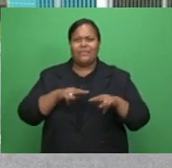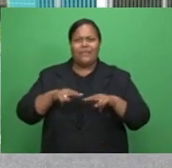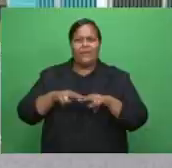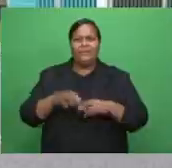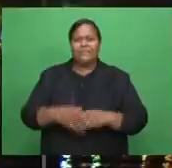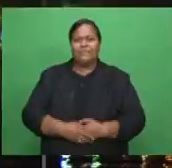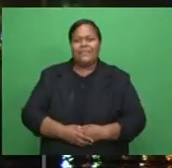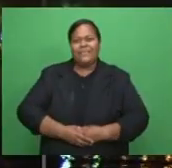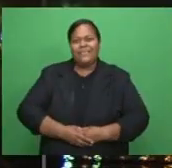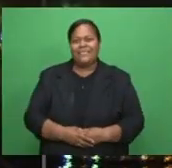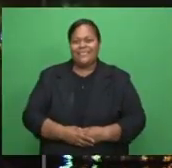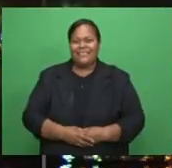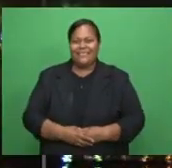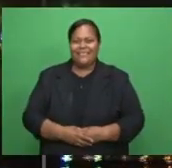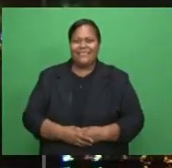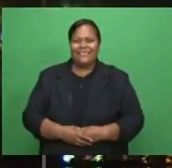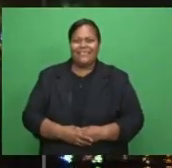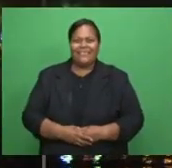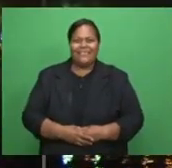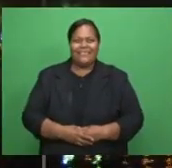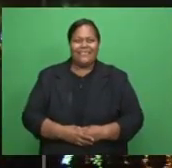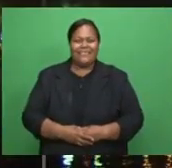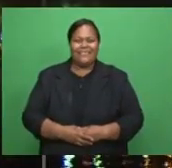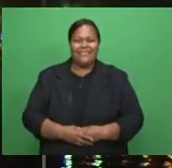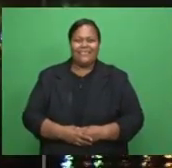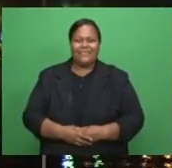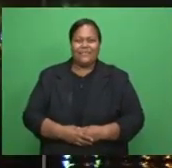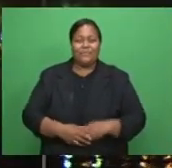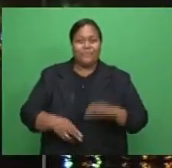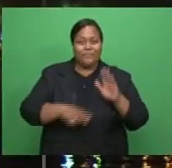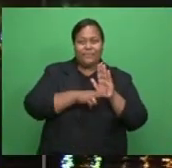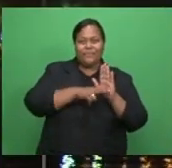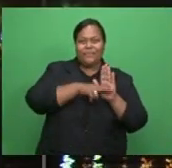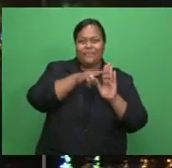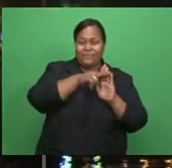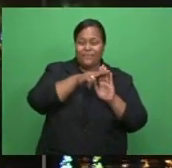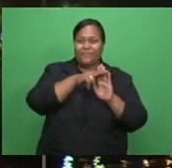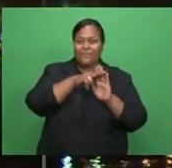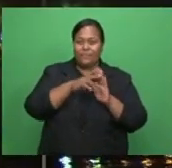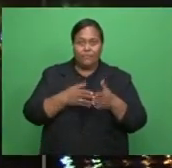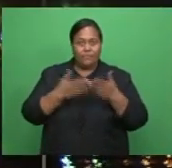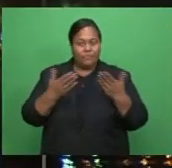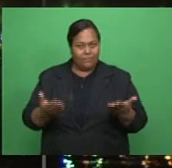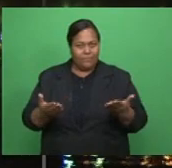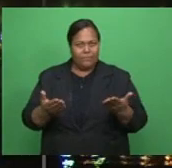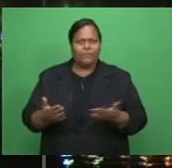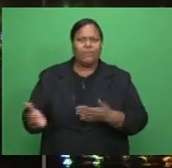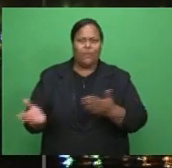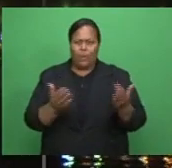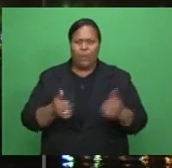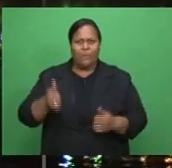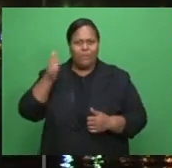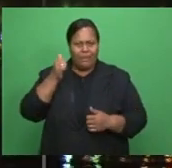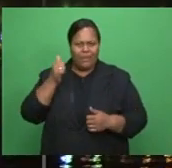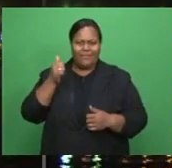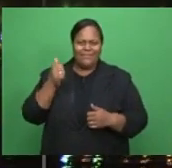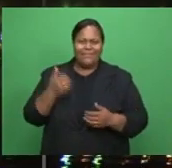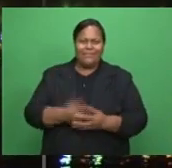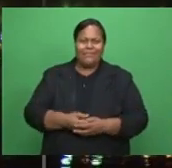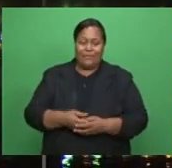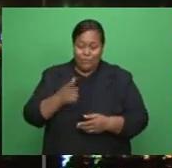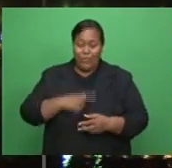FBC News. A growing number of hotels and resorts have welcomed back some of their employees as domestic tourism is